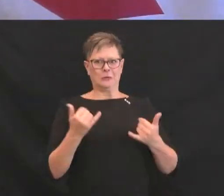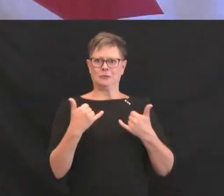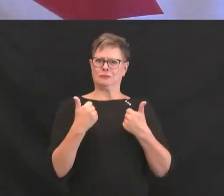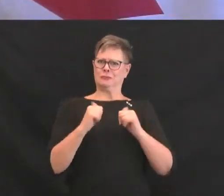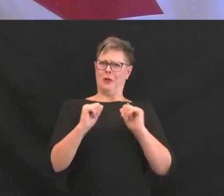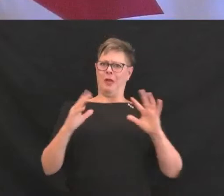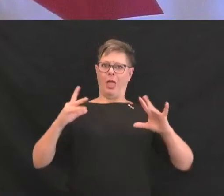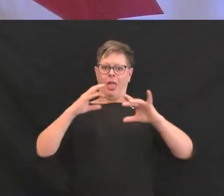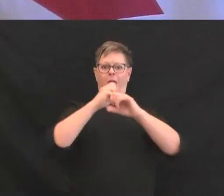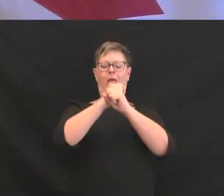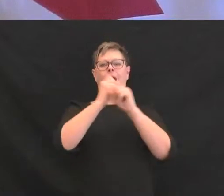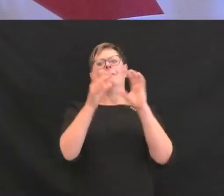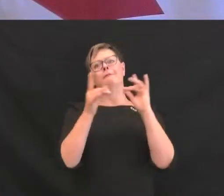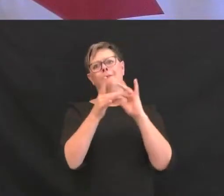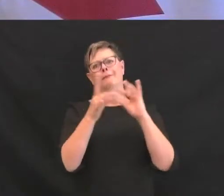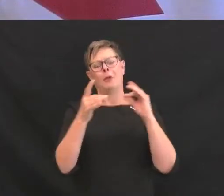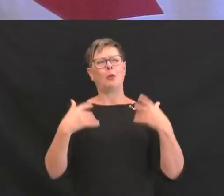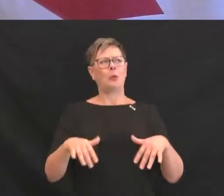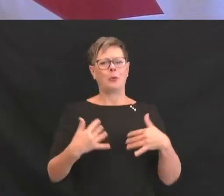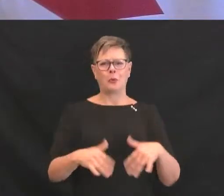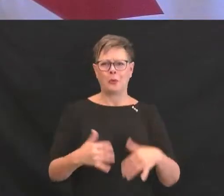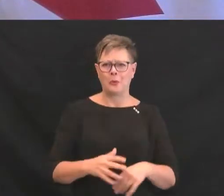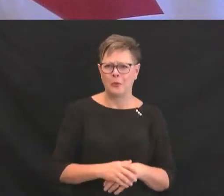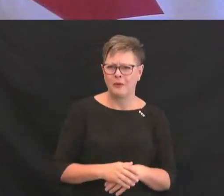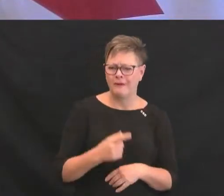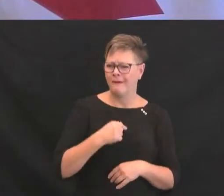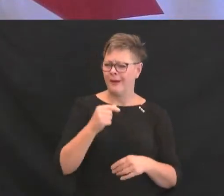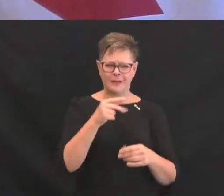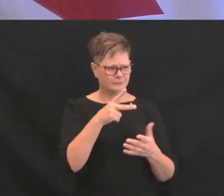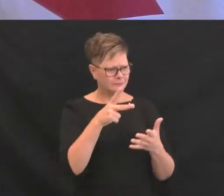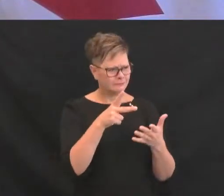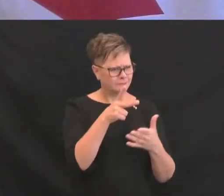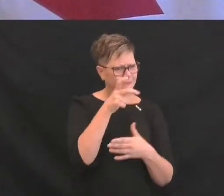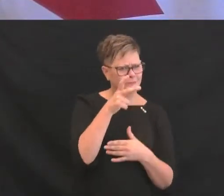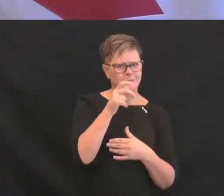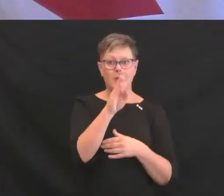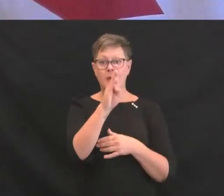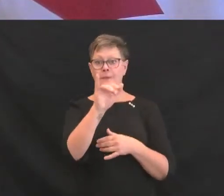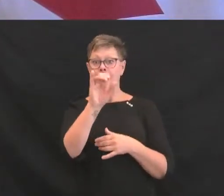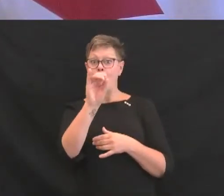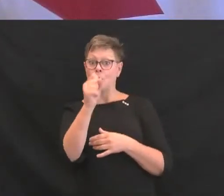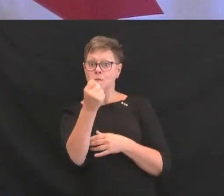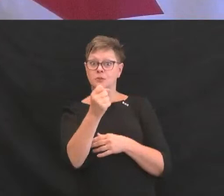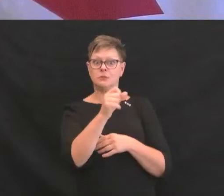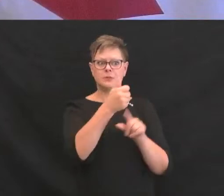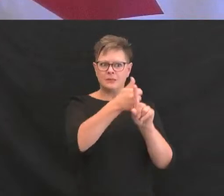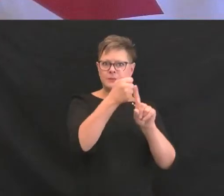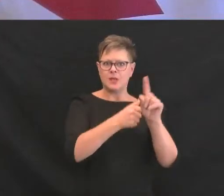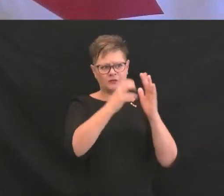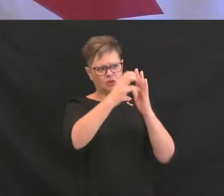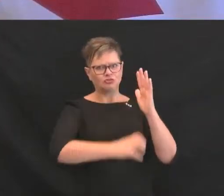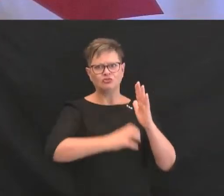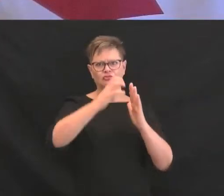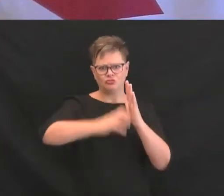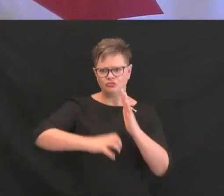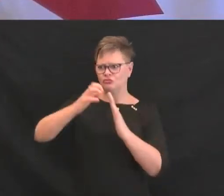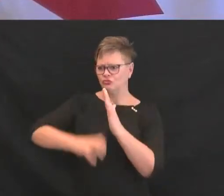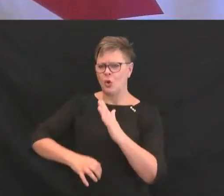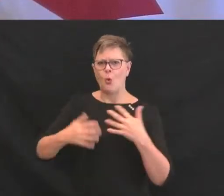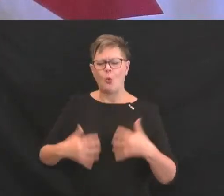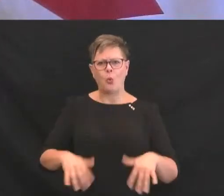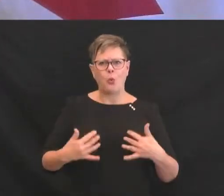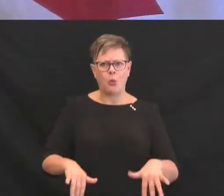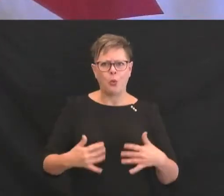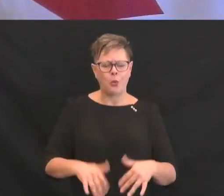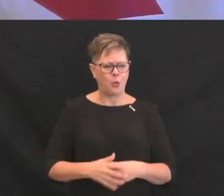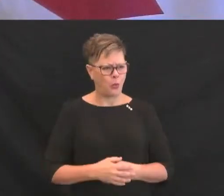up. Having heard all the bios, there's not much to say about the recipients other than we should all be very humbled to